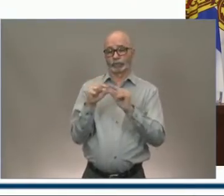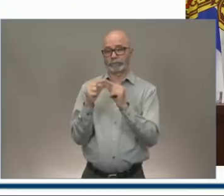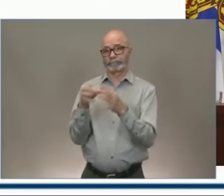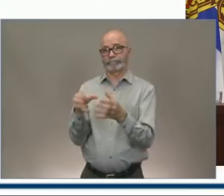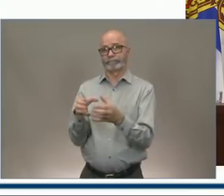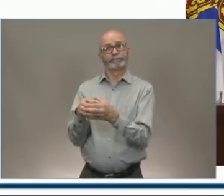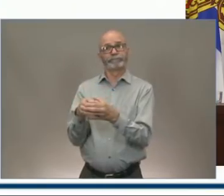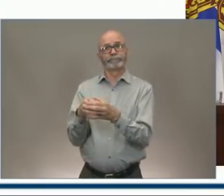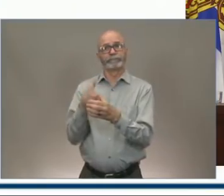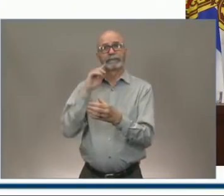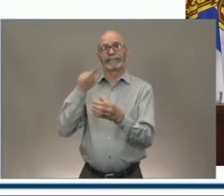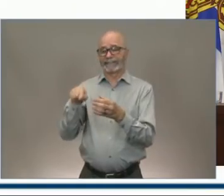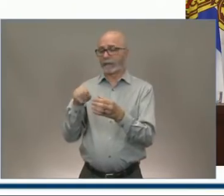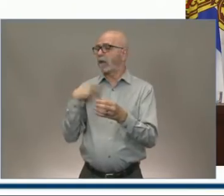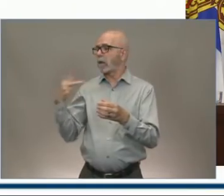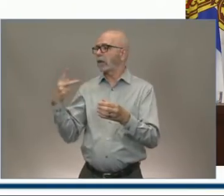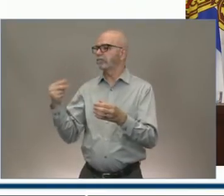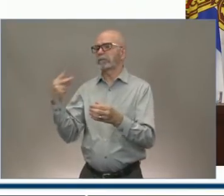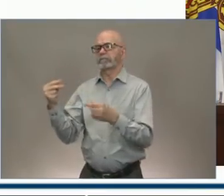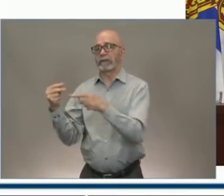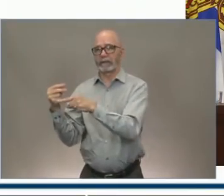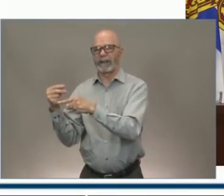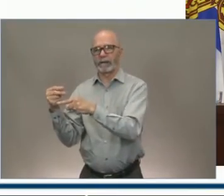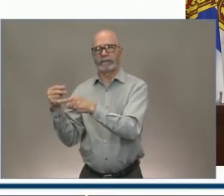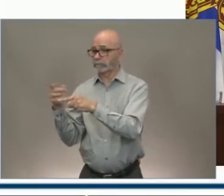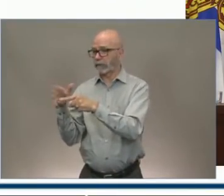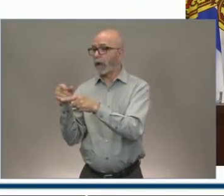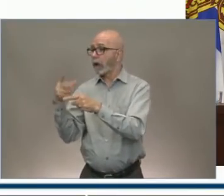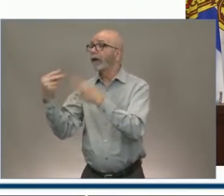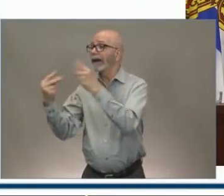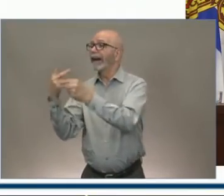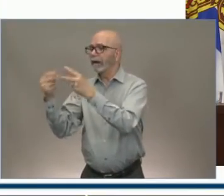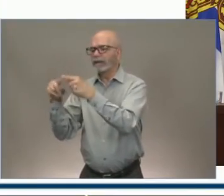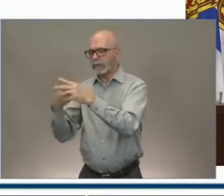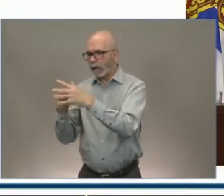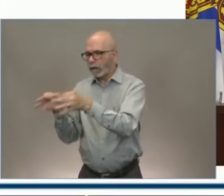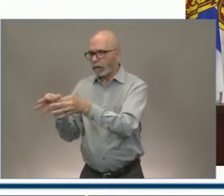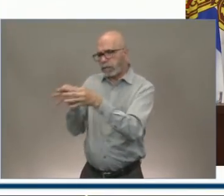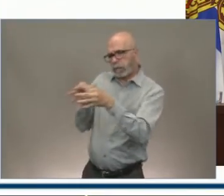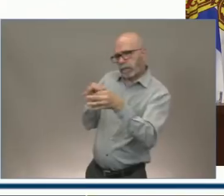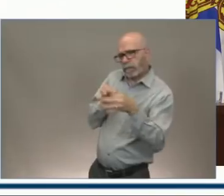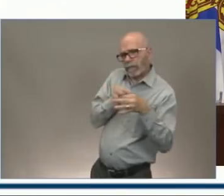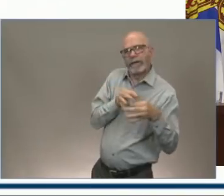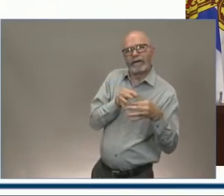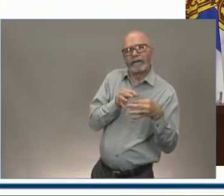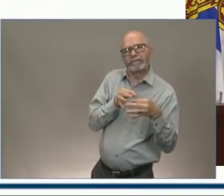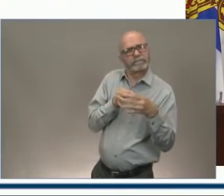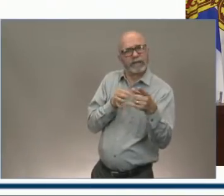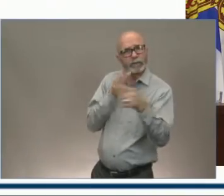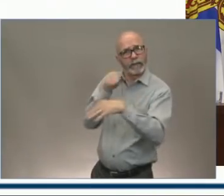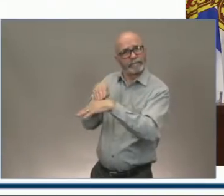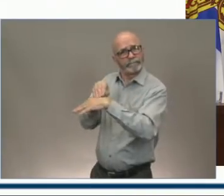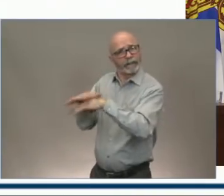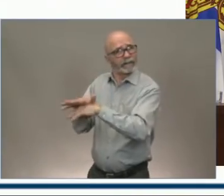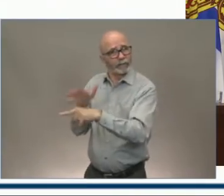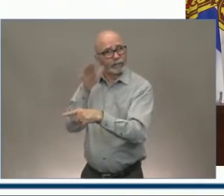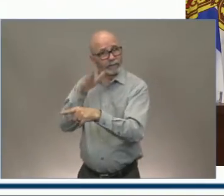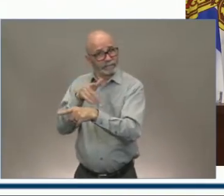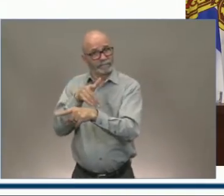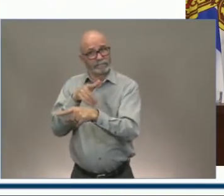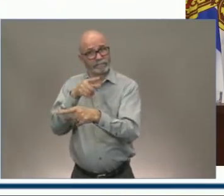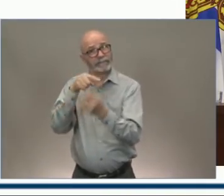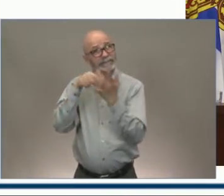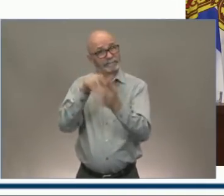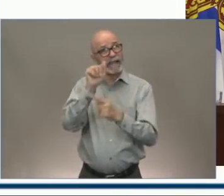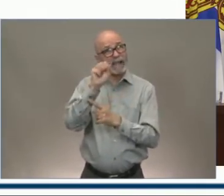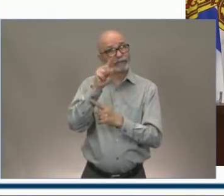I'm just wondering, you just talked about AstraZeneca. Could this potentially slow the process that you're talking about here, and how would it do